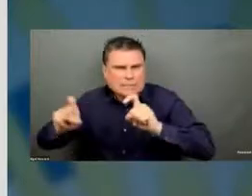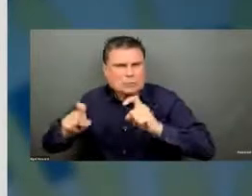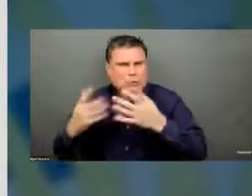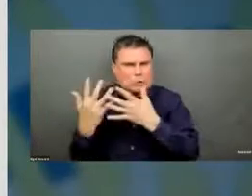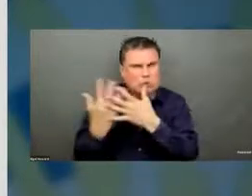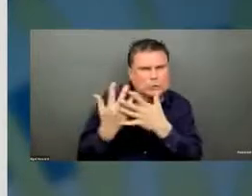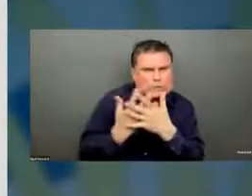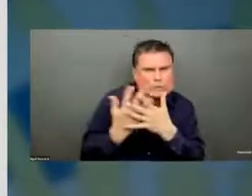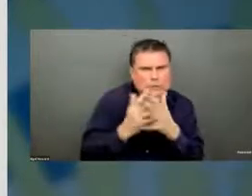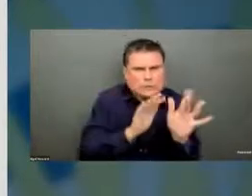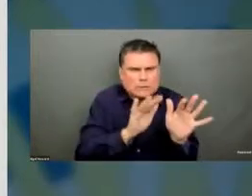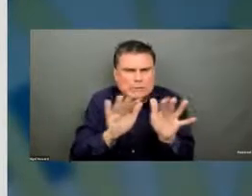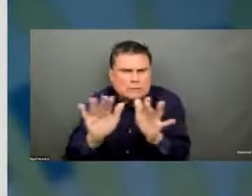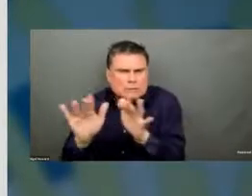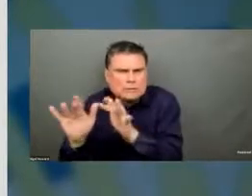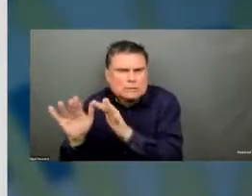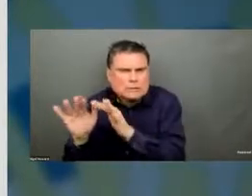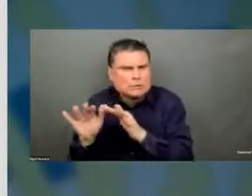or an indicator